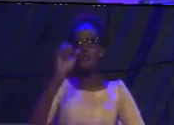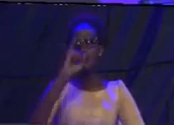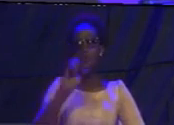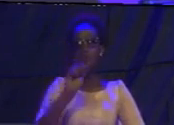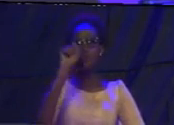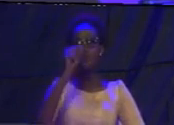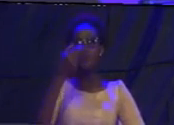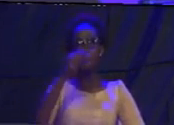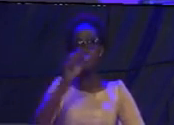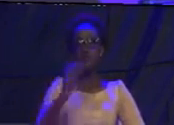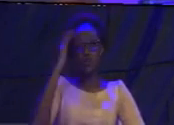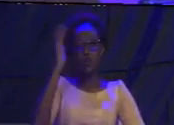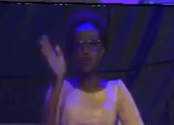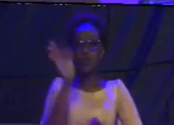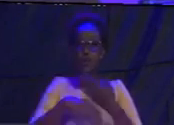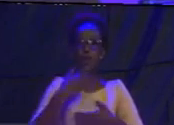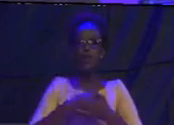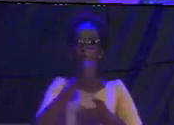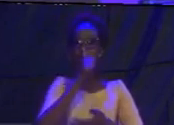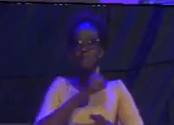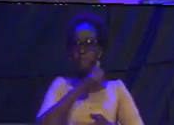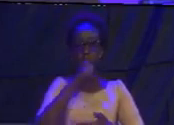Joshua knew many secrets than others.